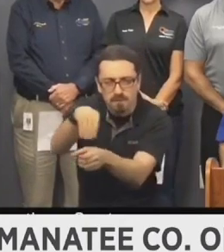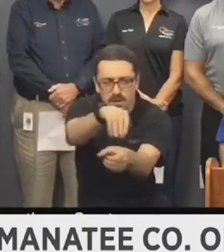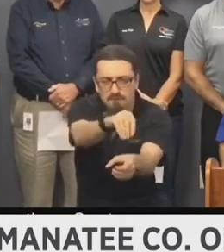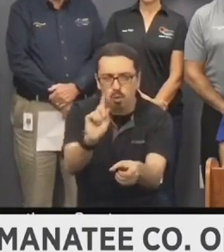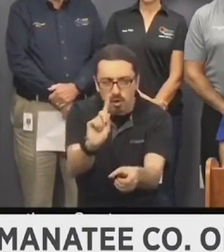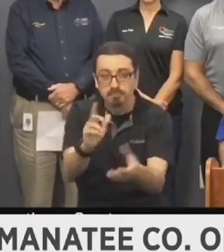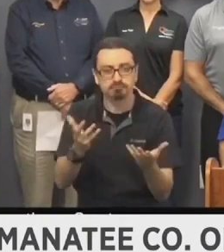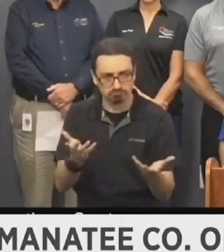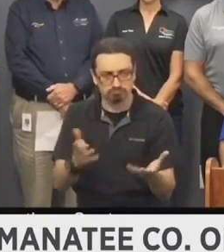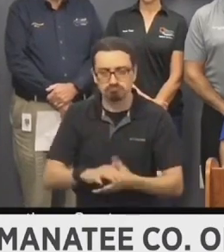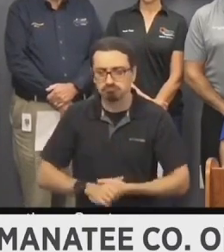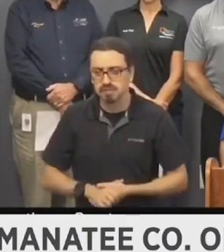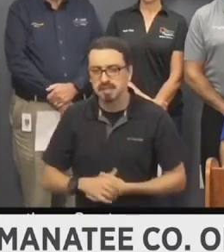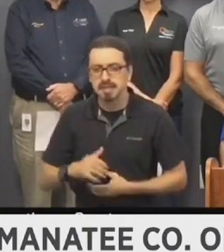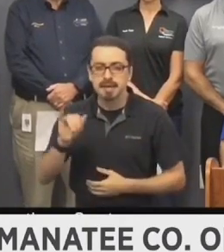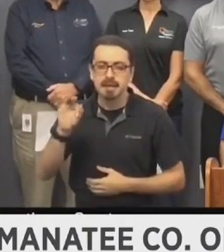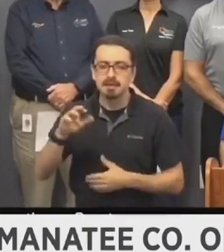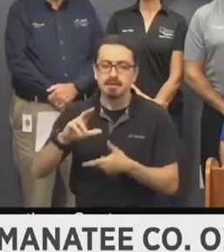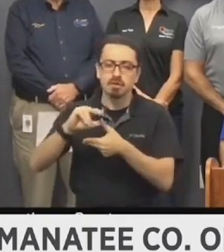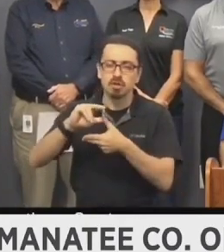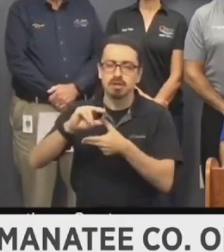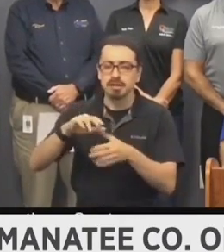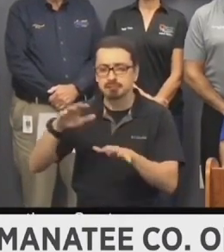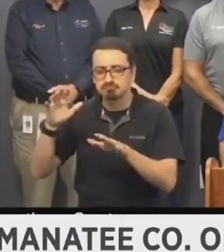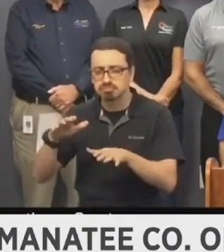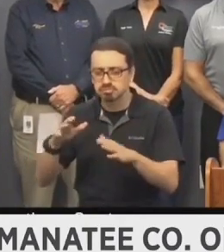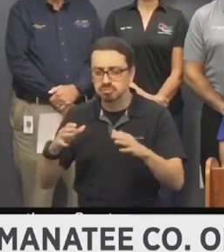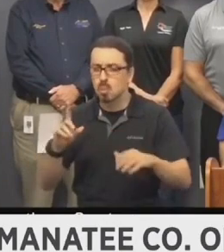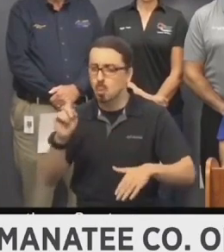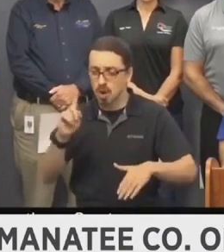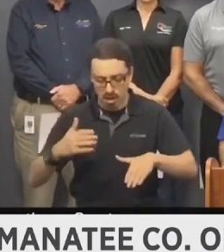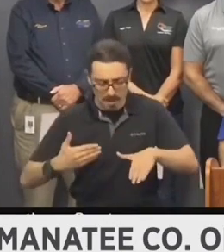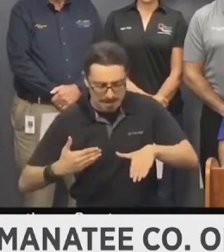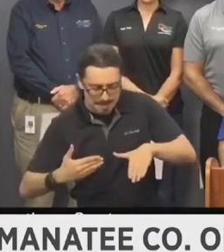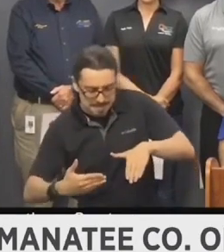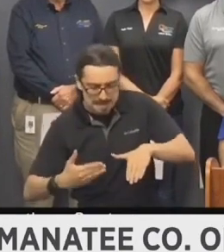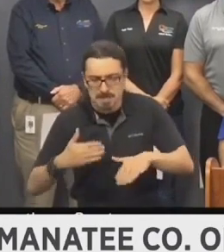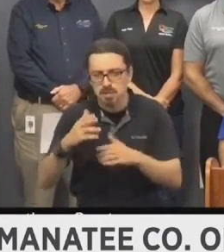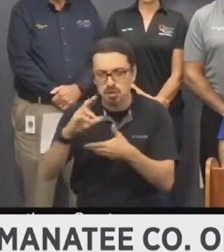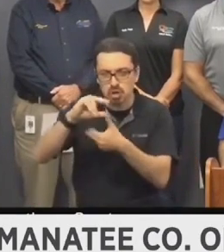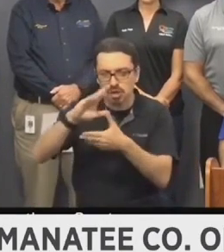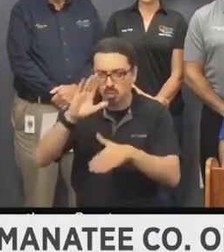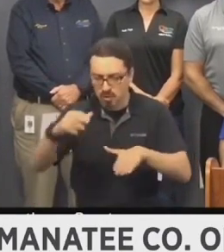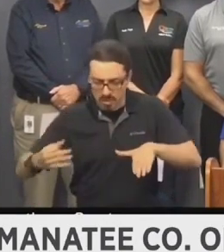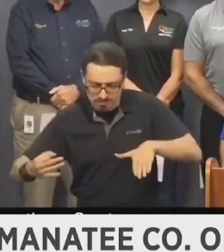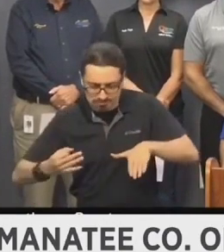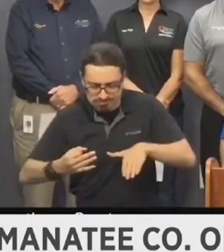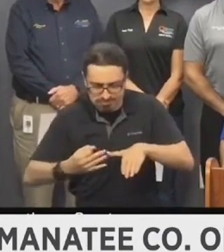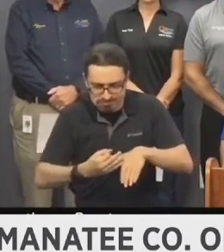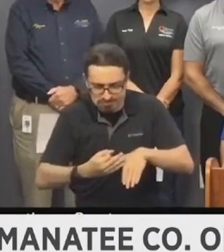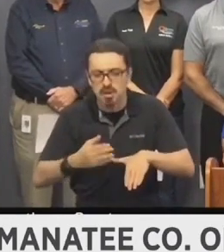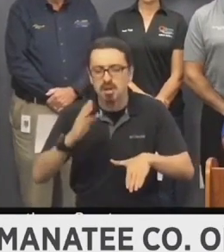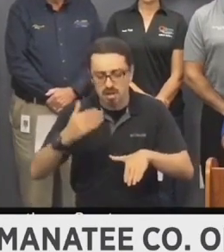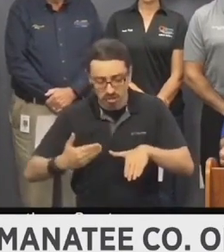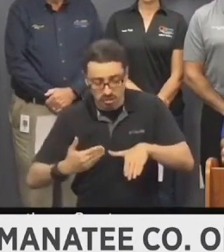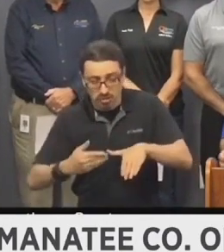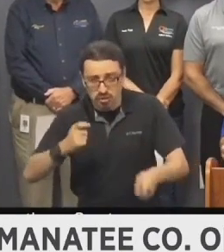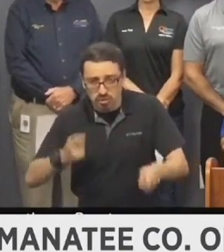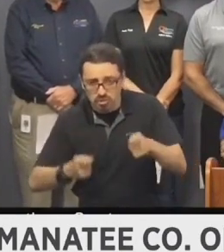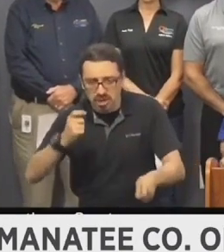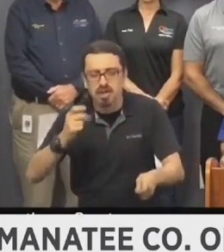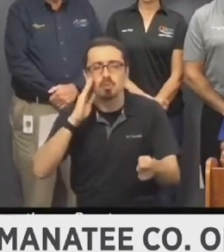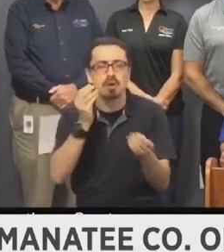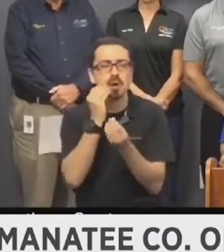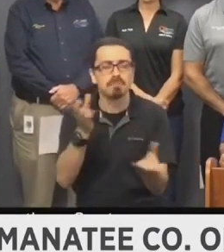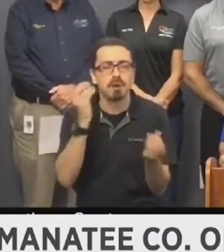in the direction of the storm, all that will be texted out through that alert system. It's become very popular. We highly encourage people to use it. It's a